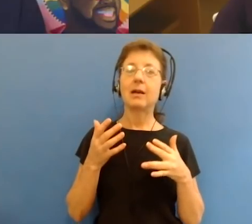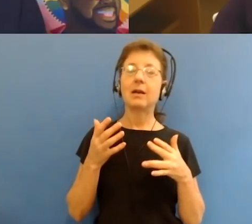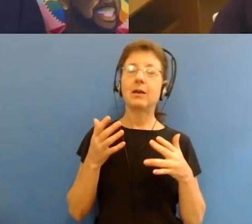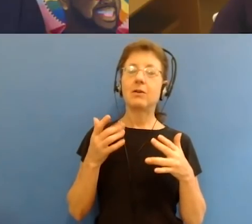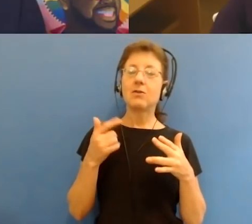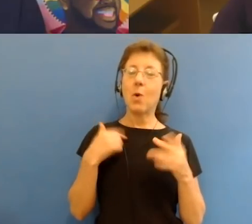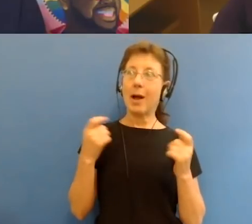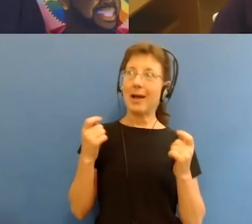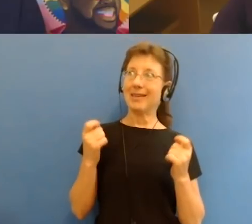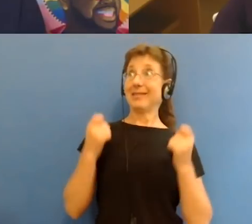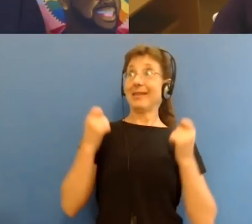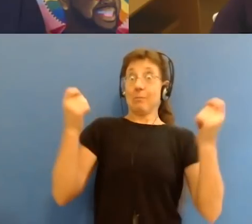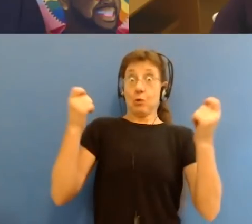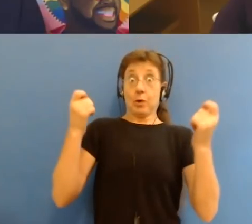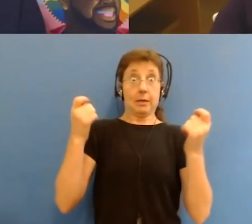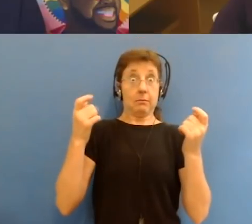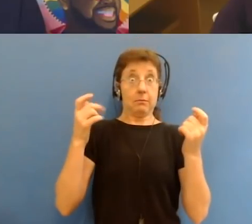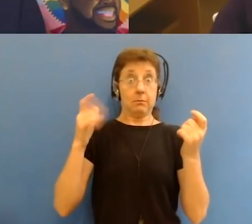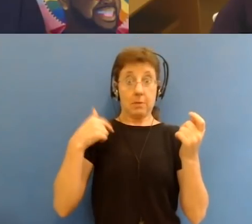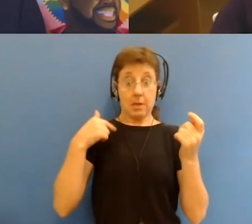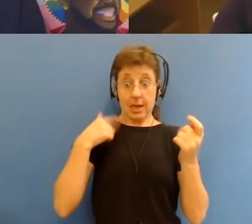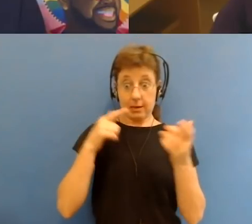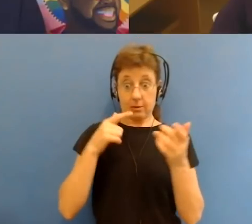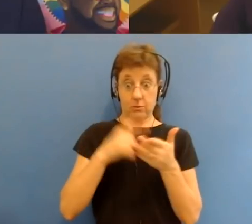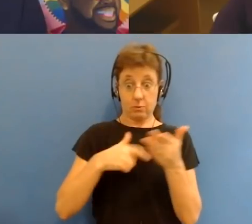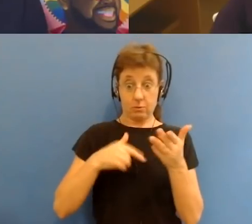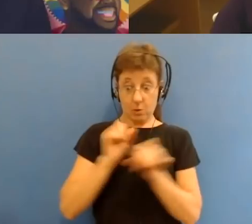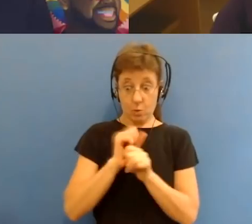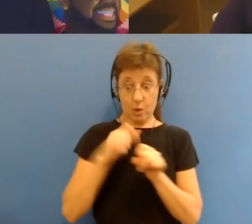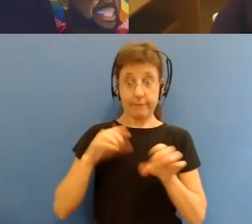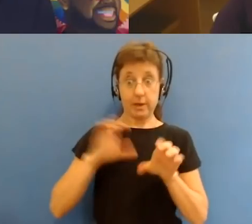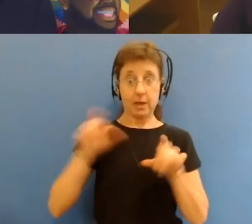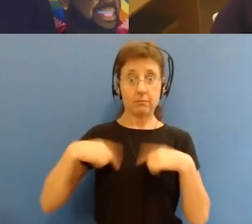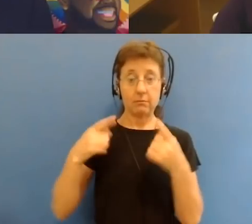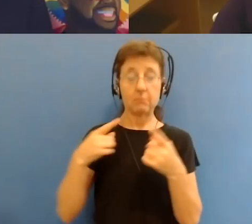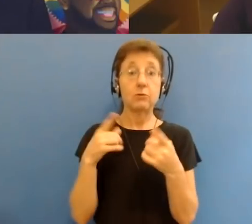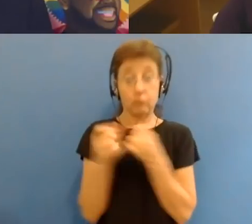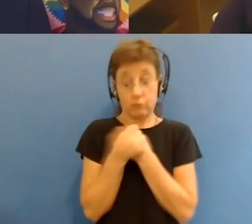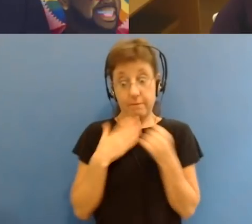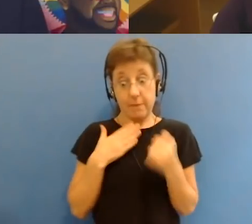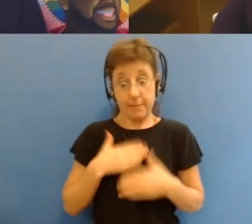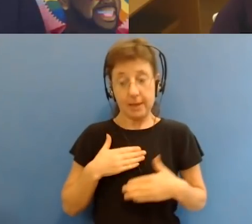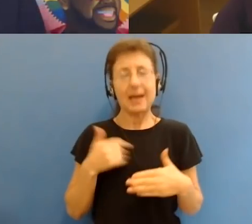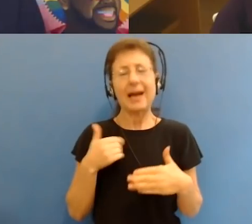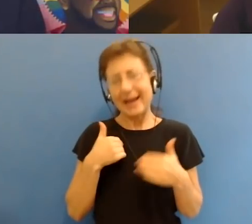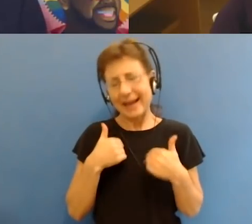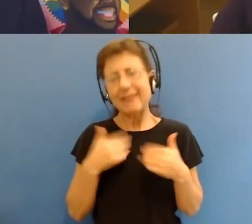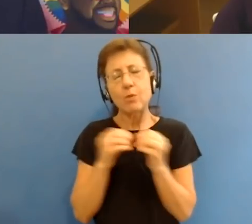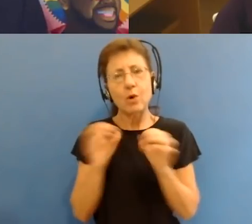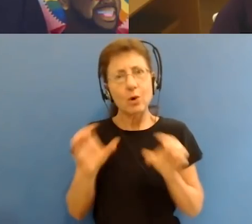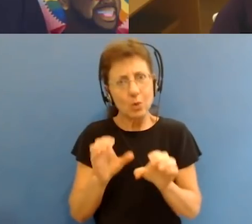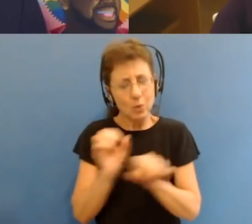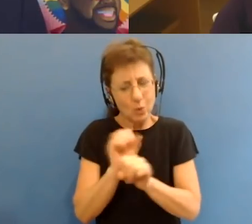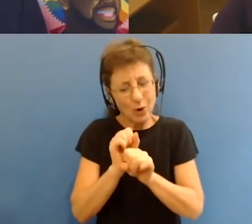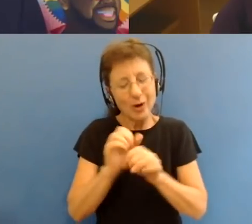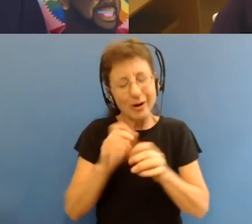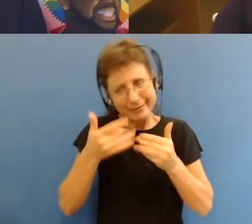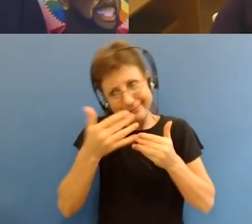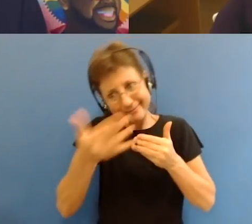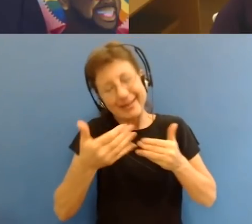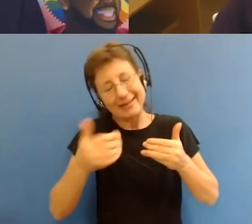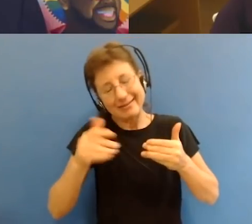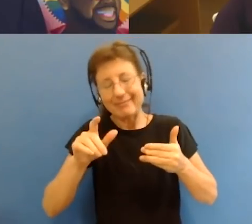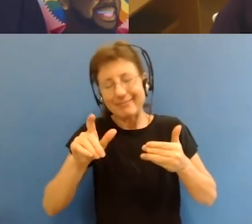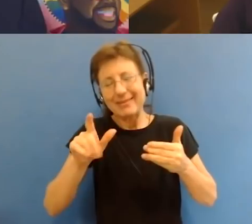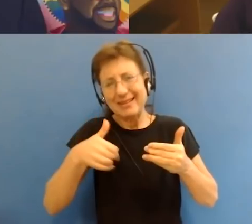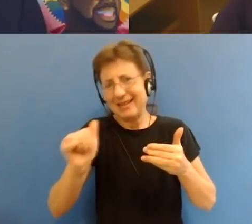that I've been able to do to love my body, even though I have much more work to do, but I celebrate the work that I've been able